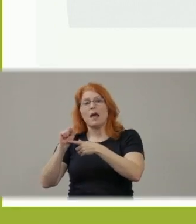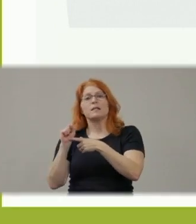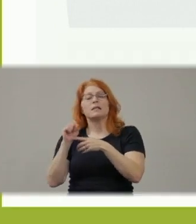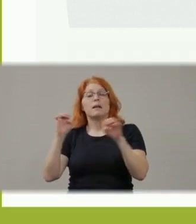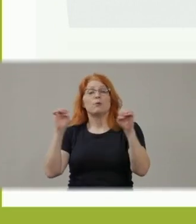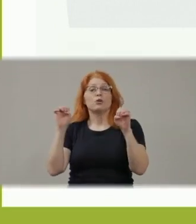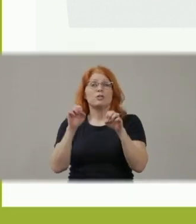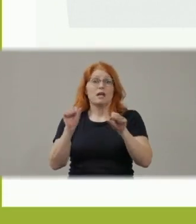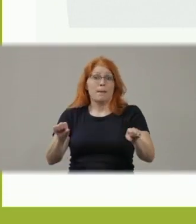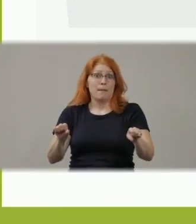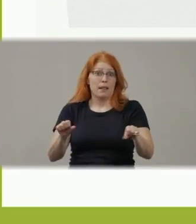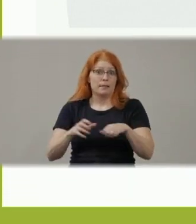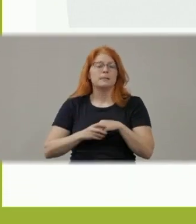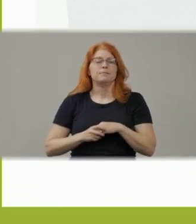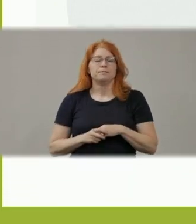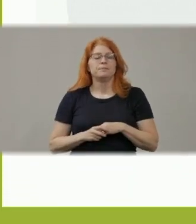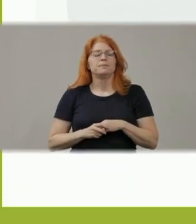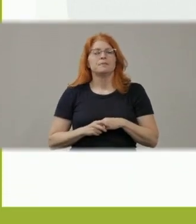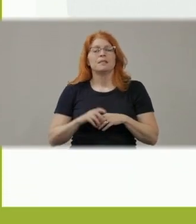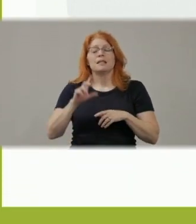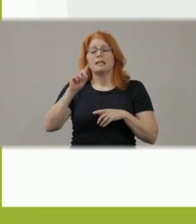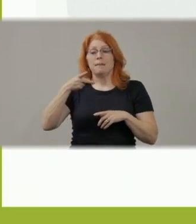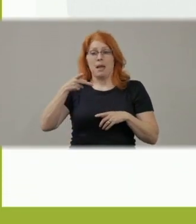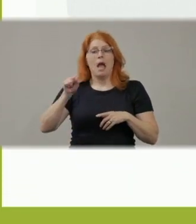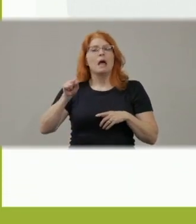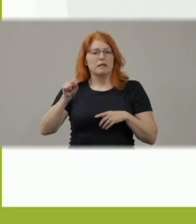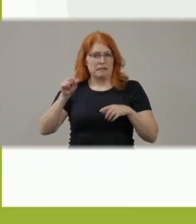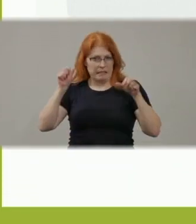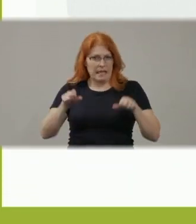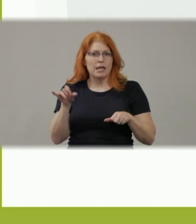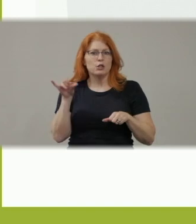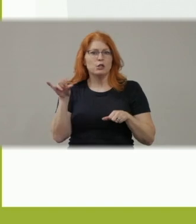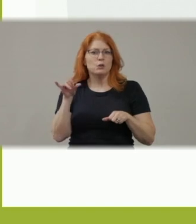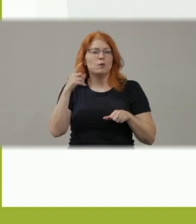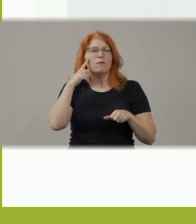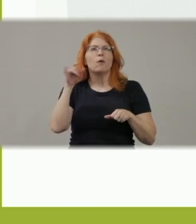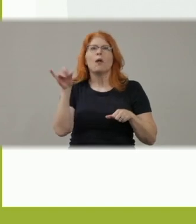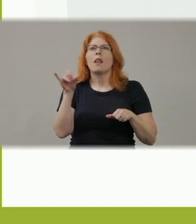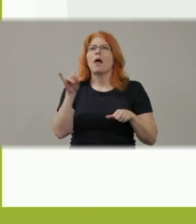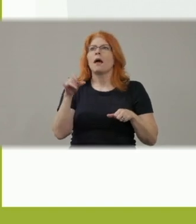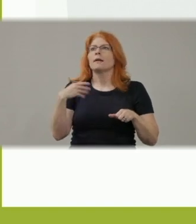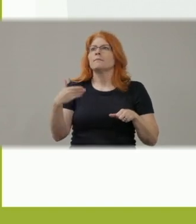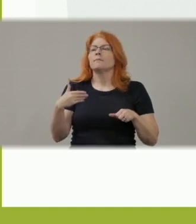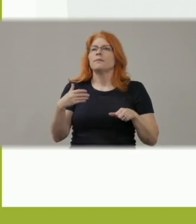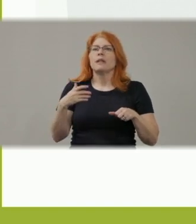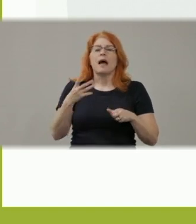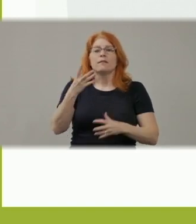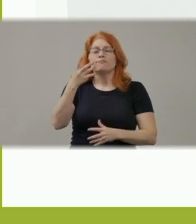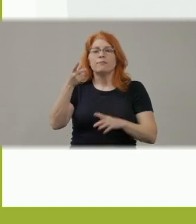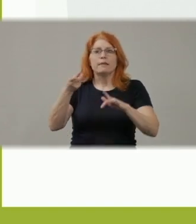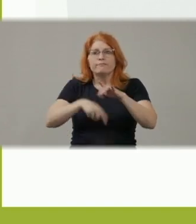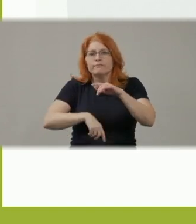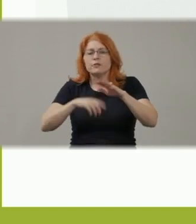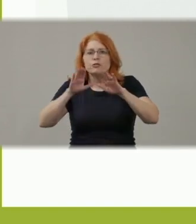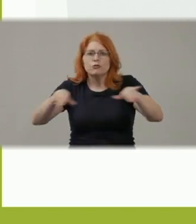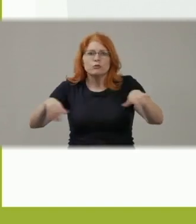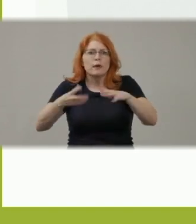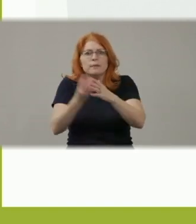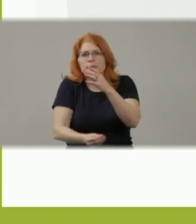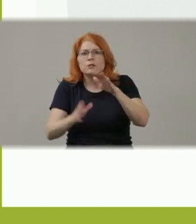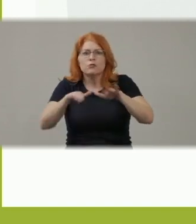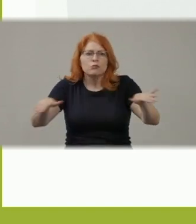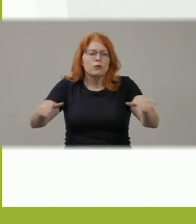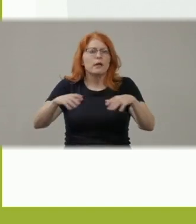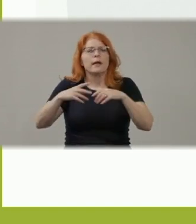capability, and DPS can also do it for missing children, silver alerts,